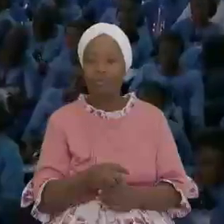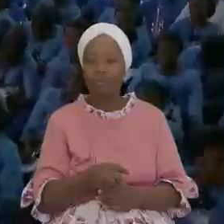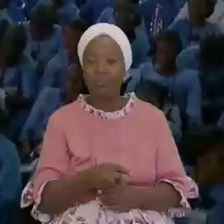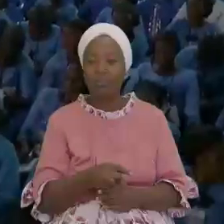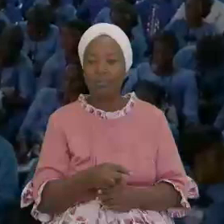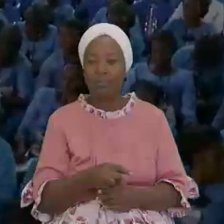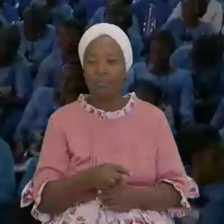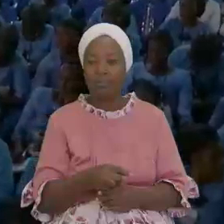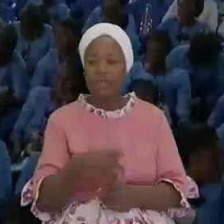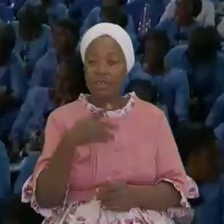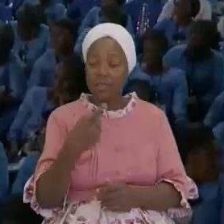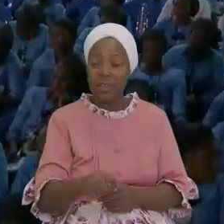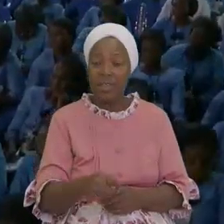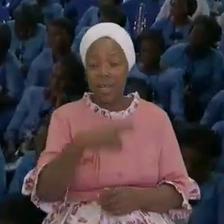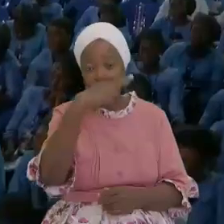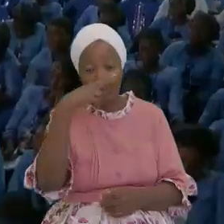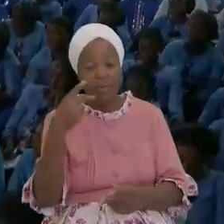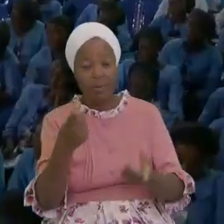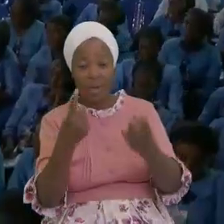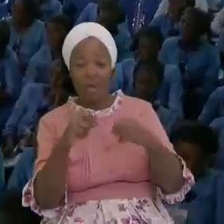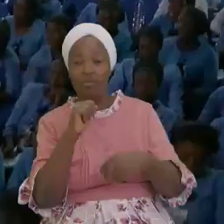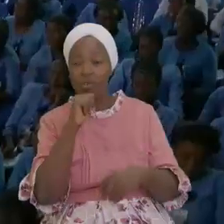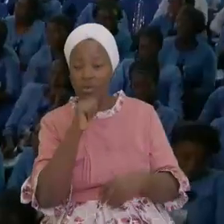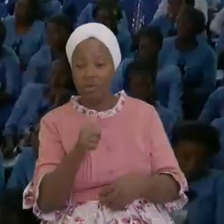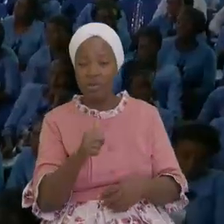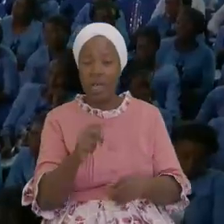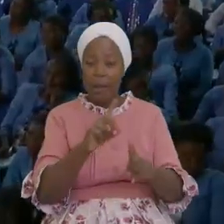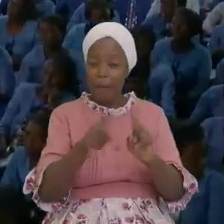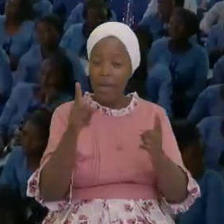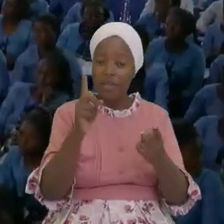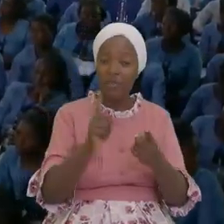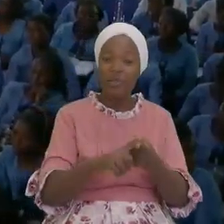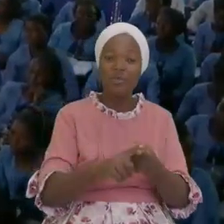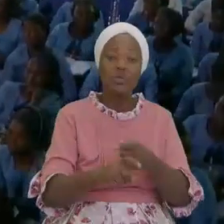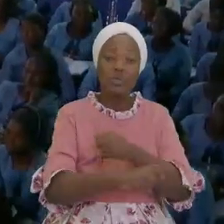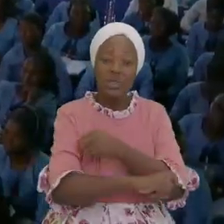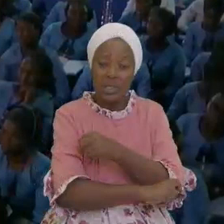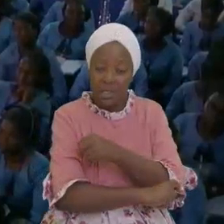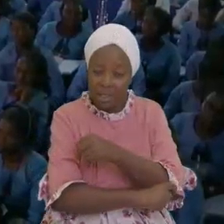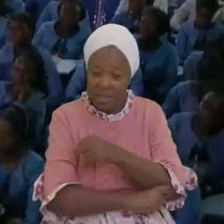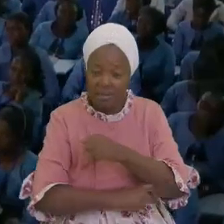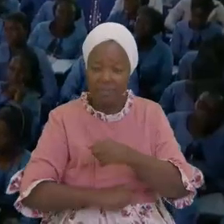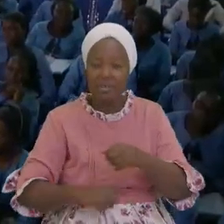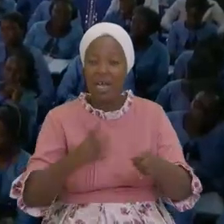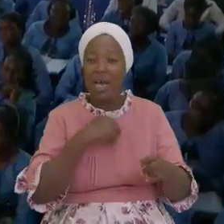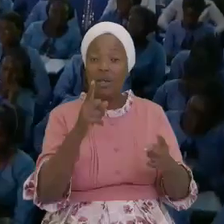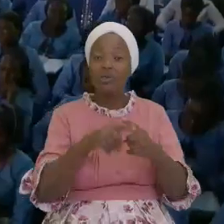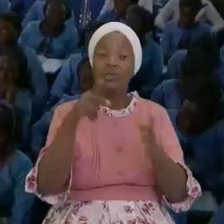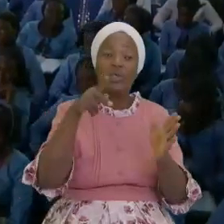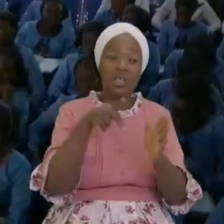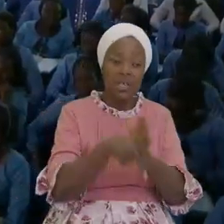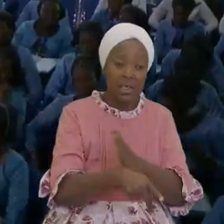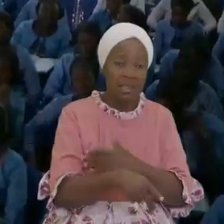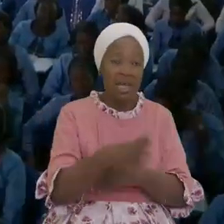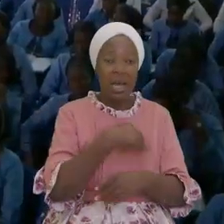The thief cometh not, but for to steal, and to kill,